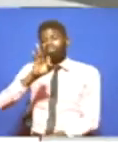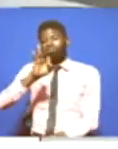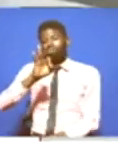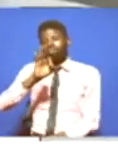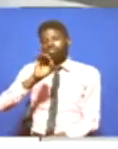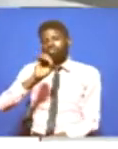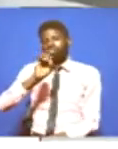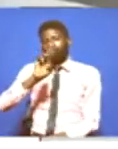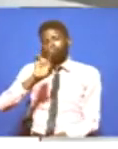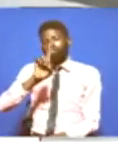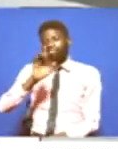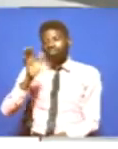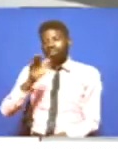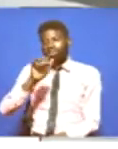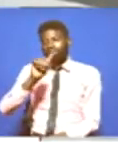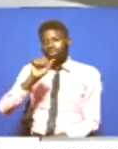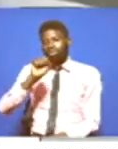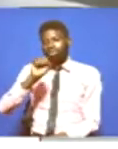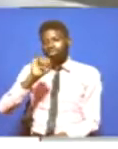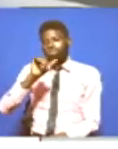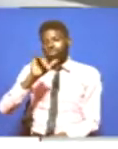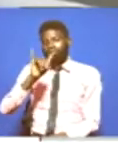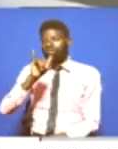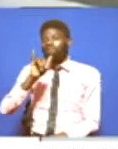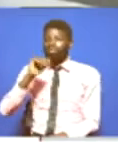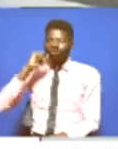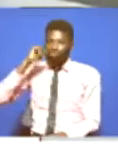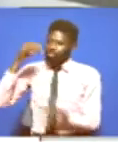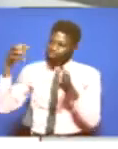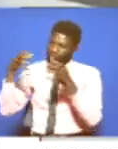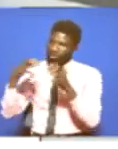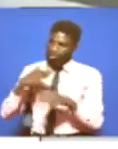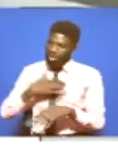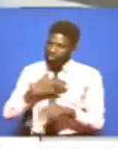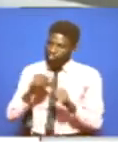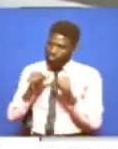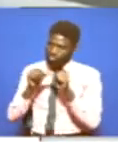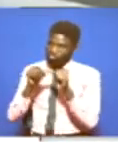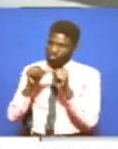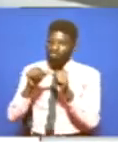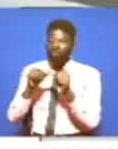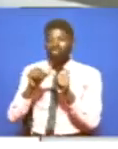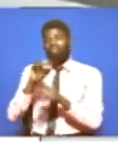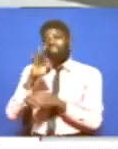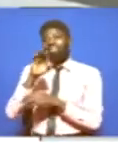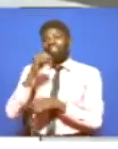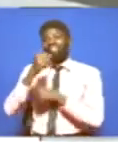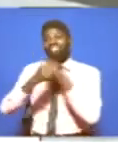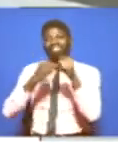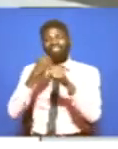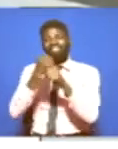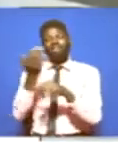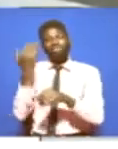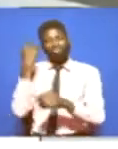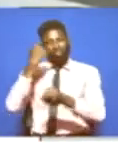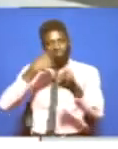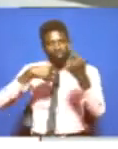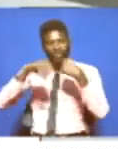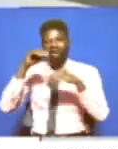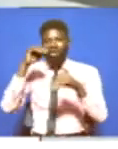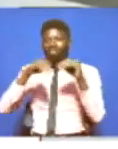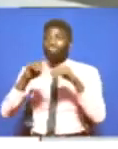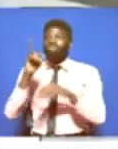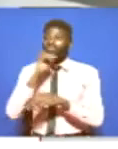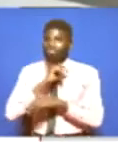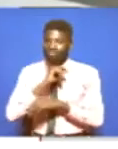be still our party. We, 30 years ago, won the elections, and we want to say 30